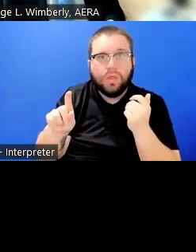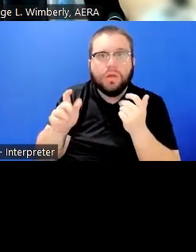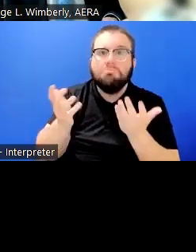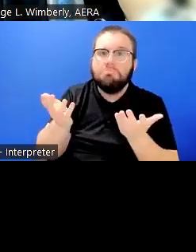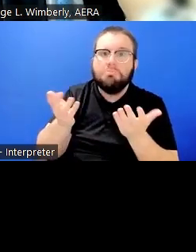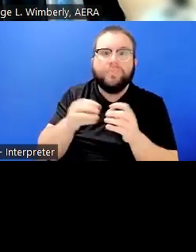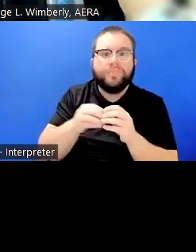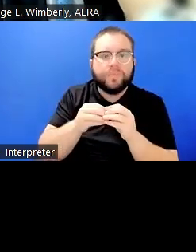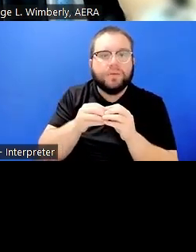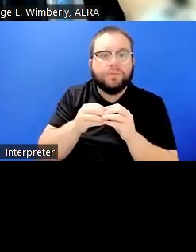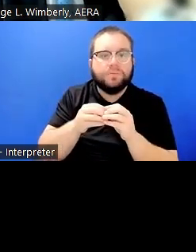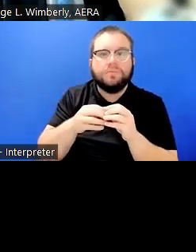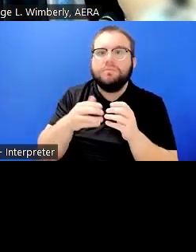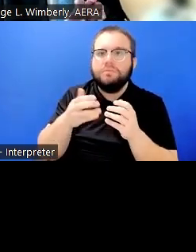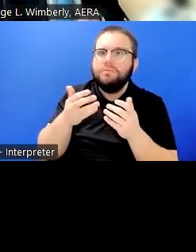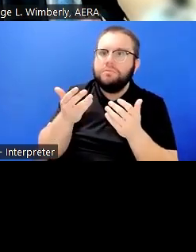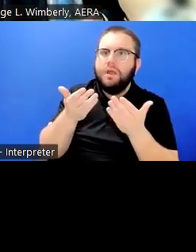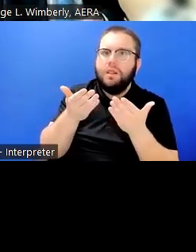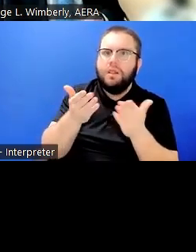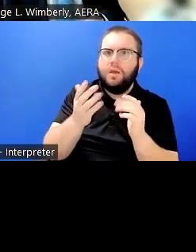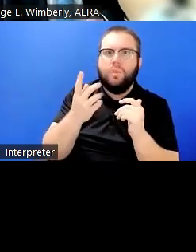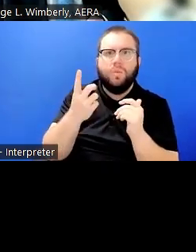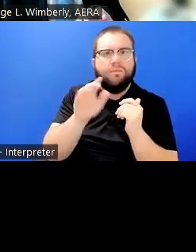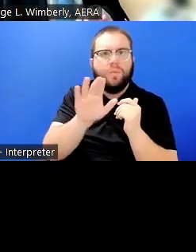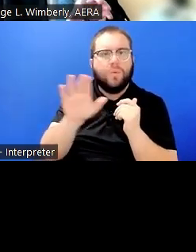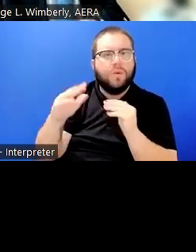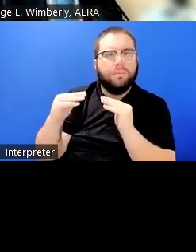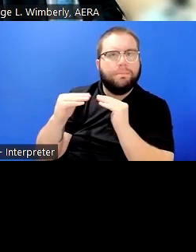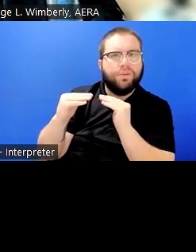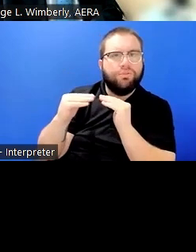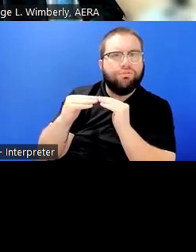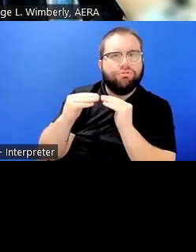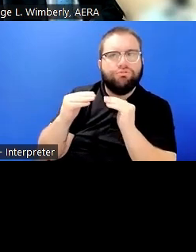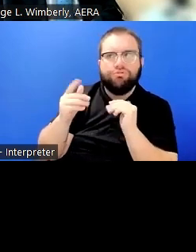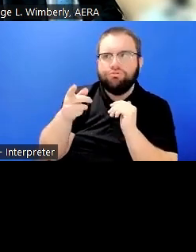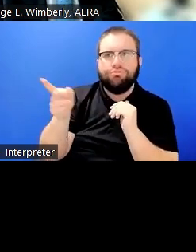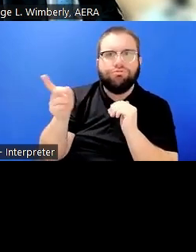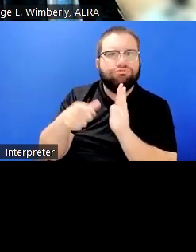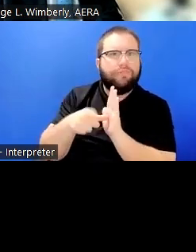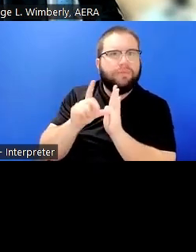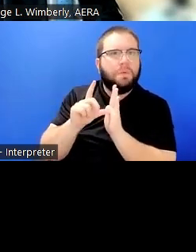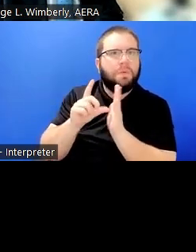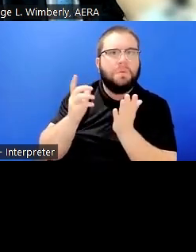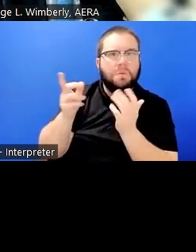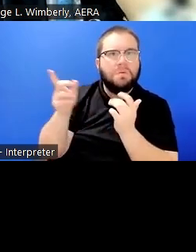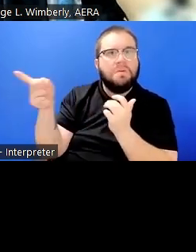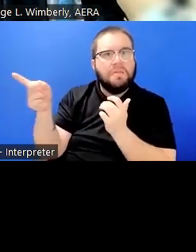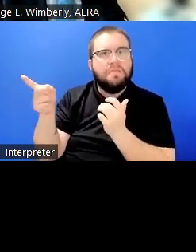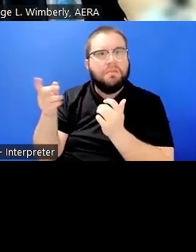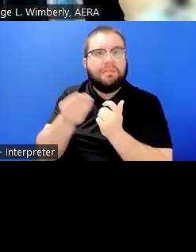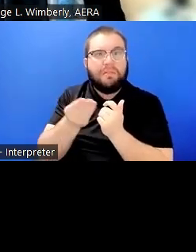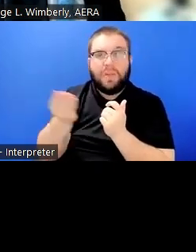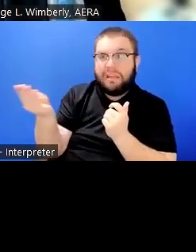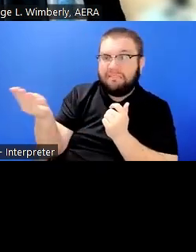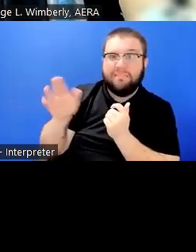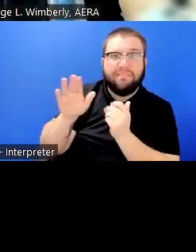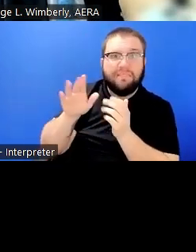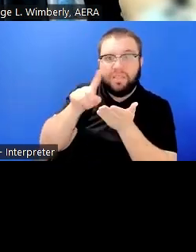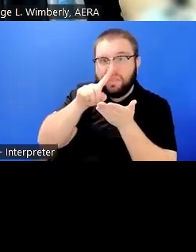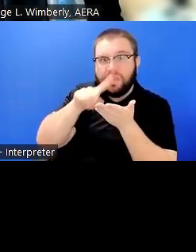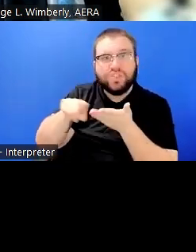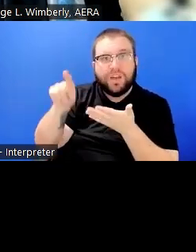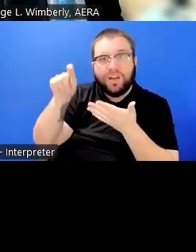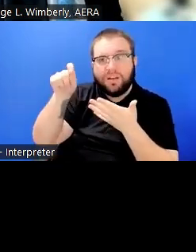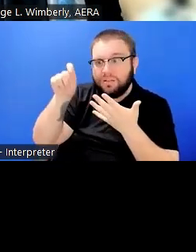say, one of your peers review, that they have these things, this checklist, and you're going through the proposal